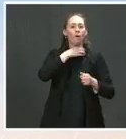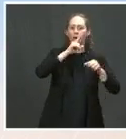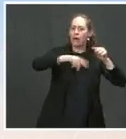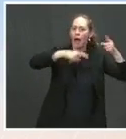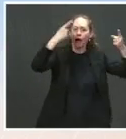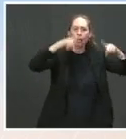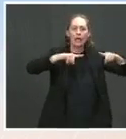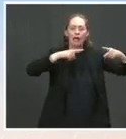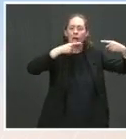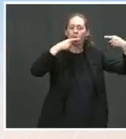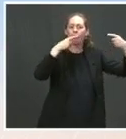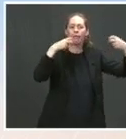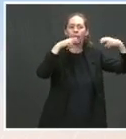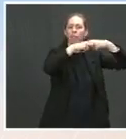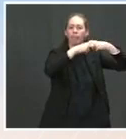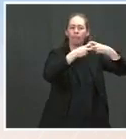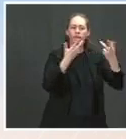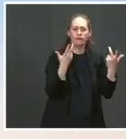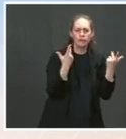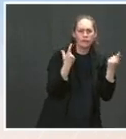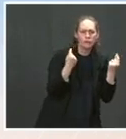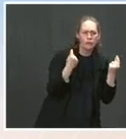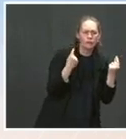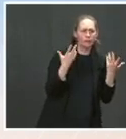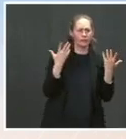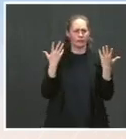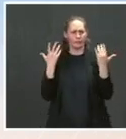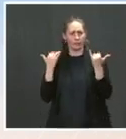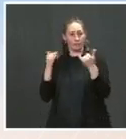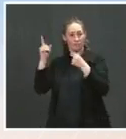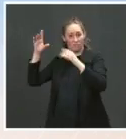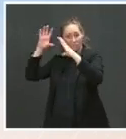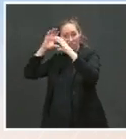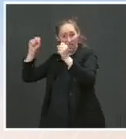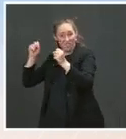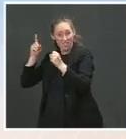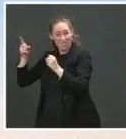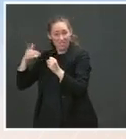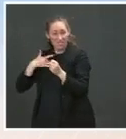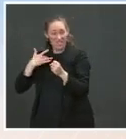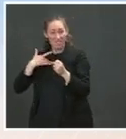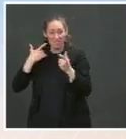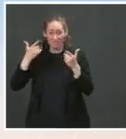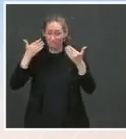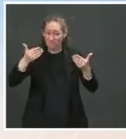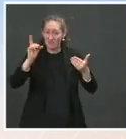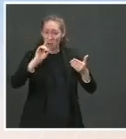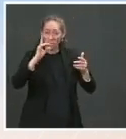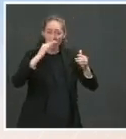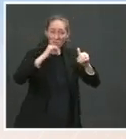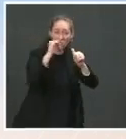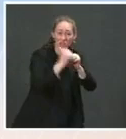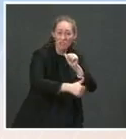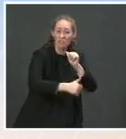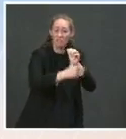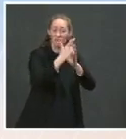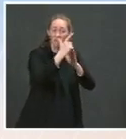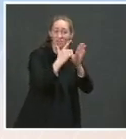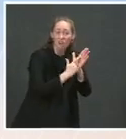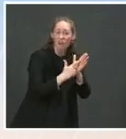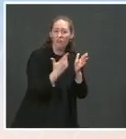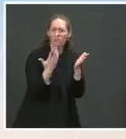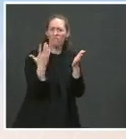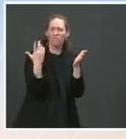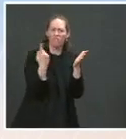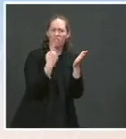qualified immunity, and does he think that Democrats should agree to pass legislation that perhaps doesn't ban no-knock warrants or ban